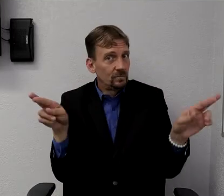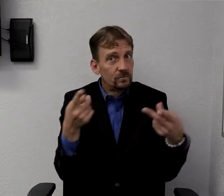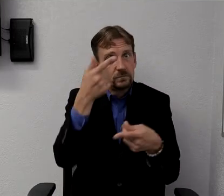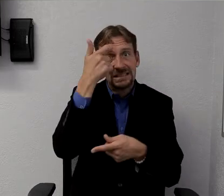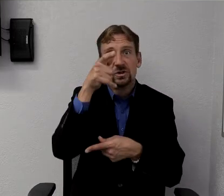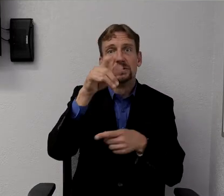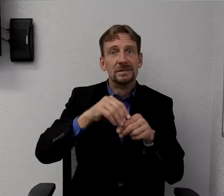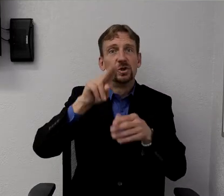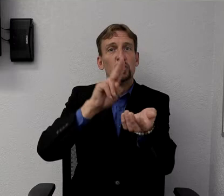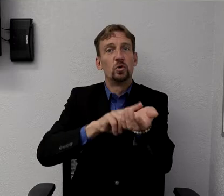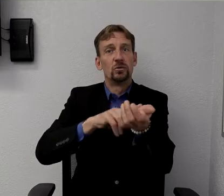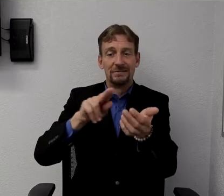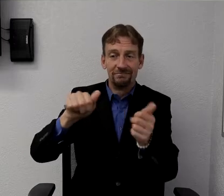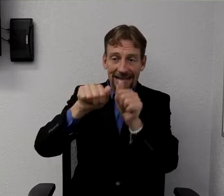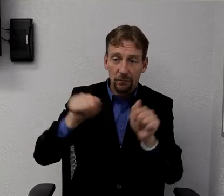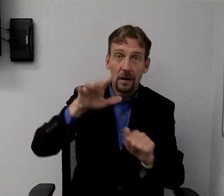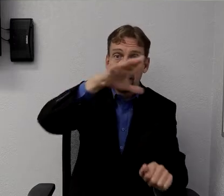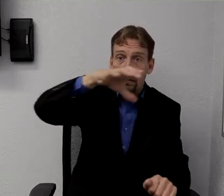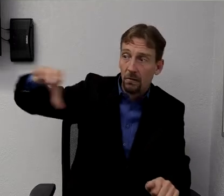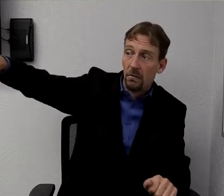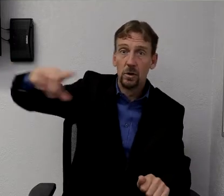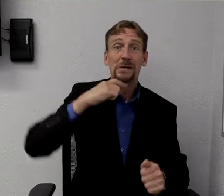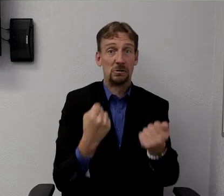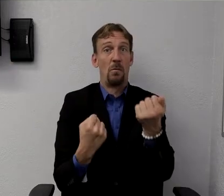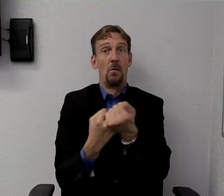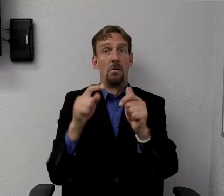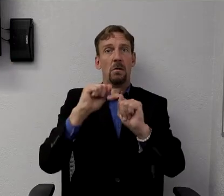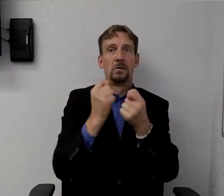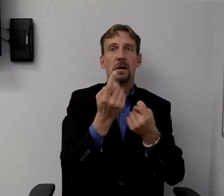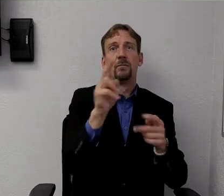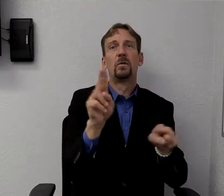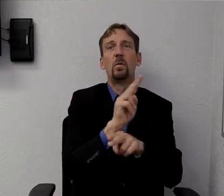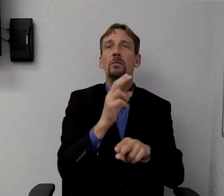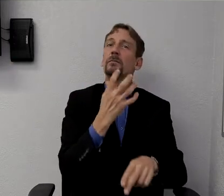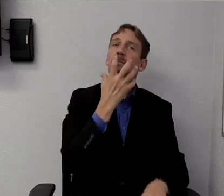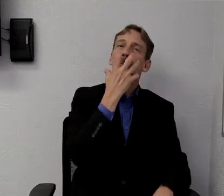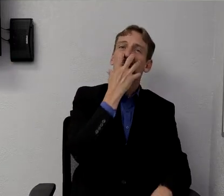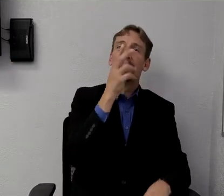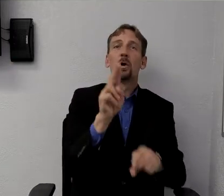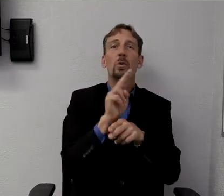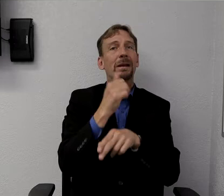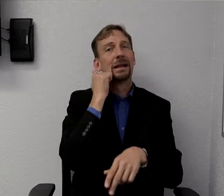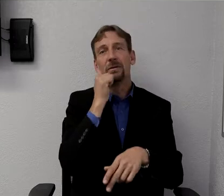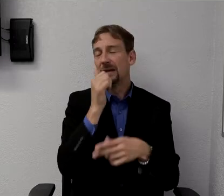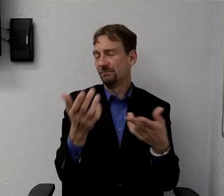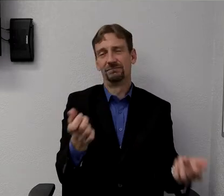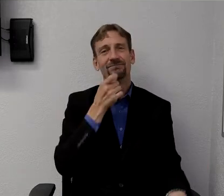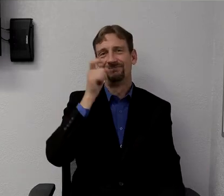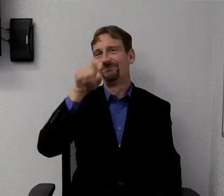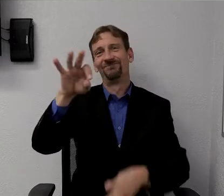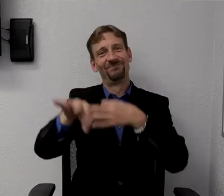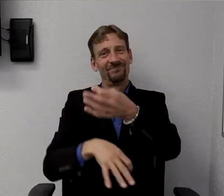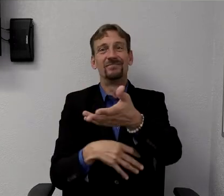supporting the team, you might be wearing a mask that you're wearing every single day that doesn't need to be replaced. But if you're going into